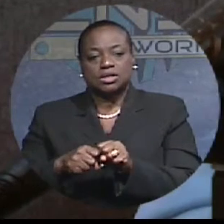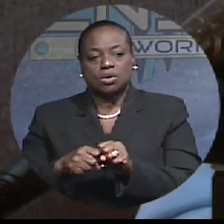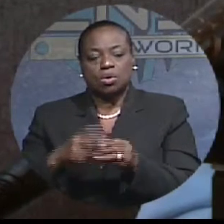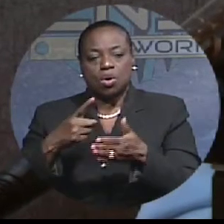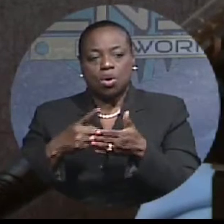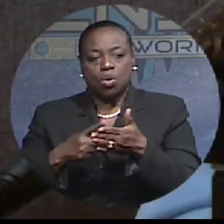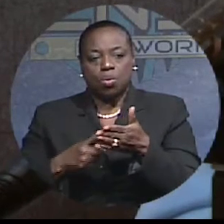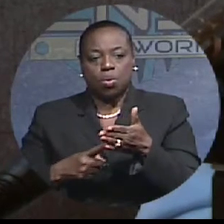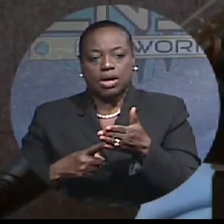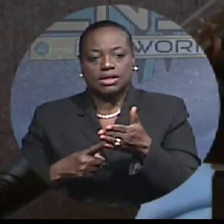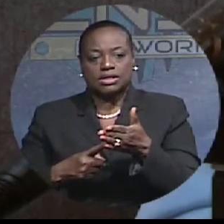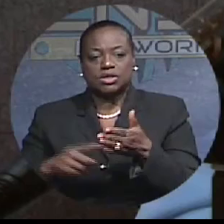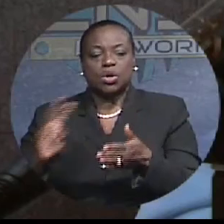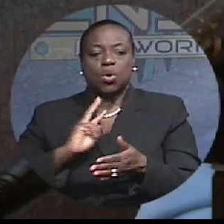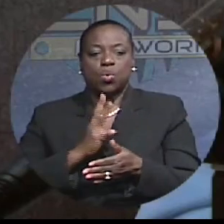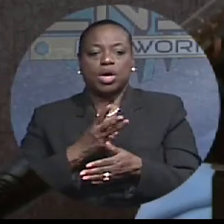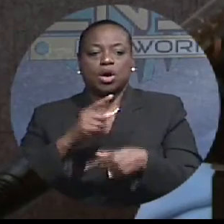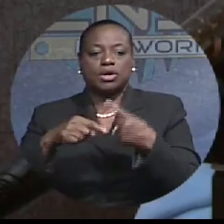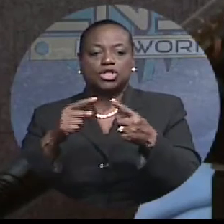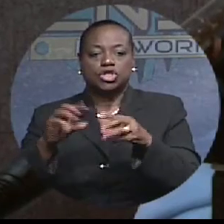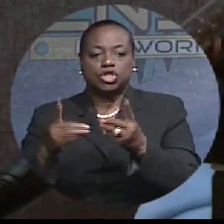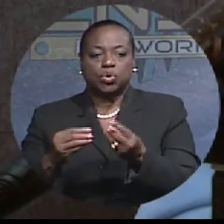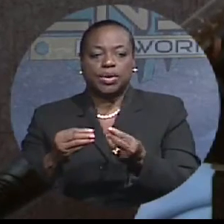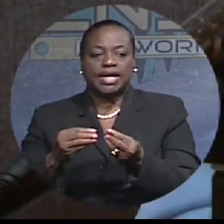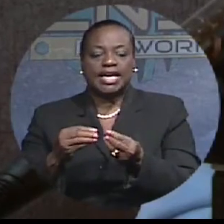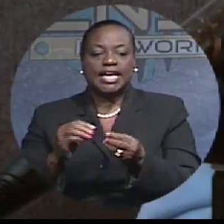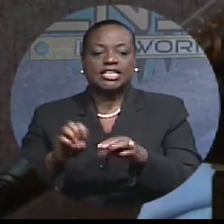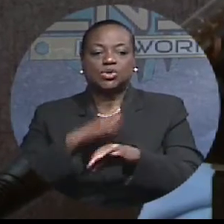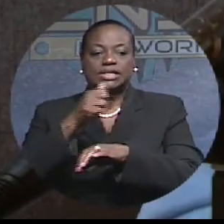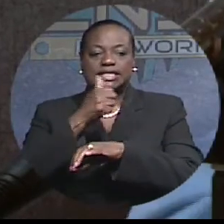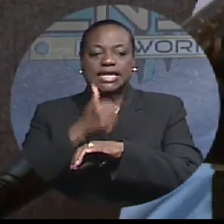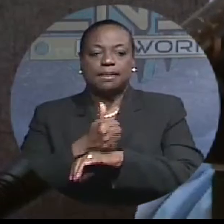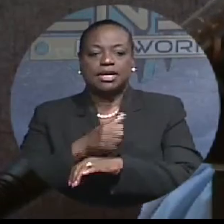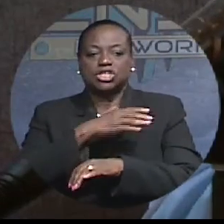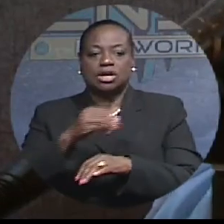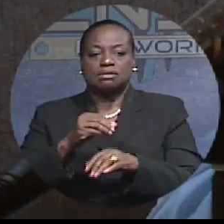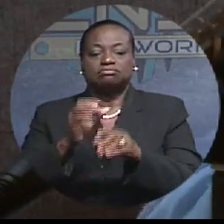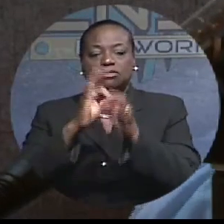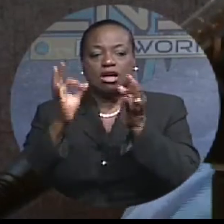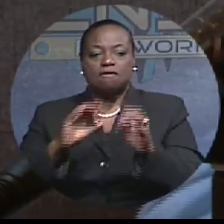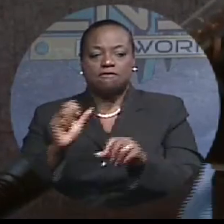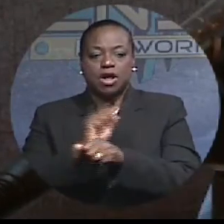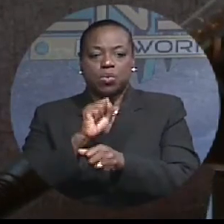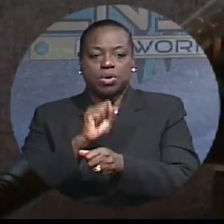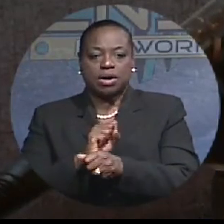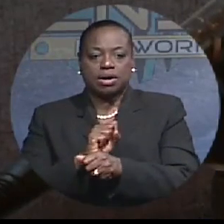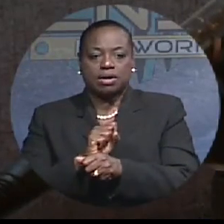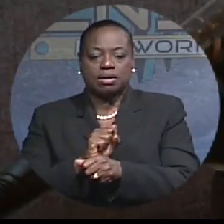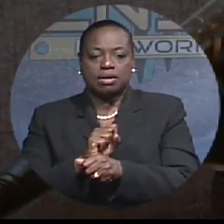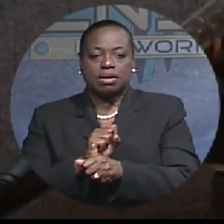what this act will do is establish a framework. But it's not the ending of the process, because